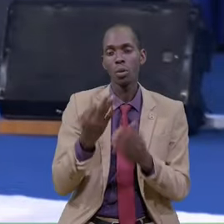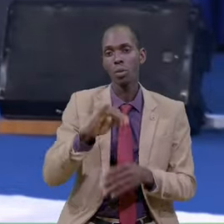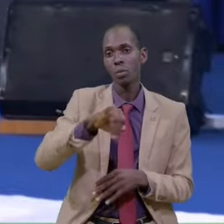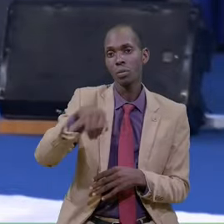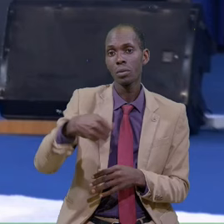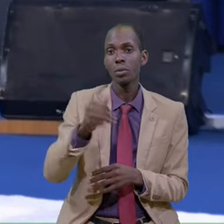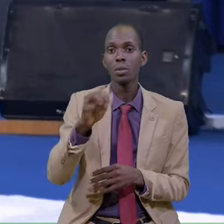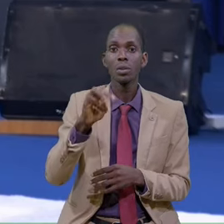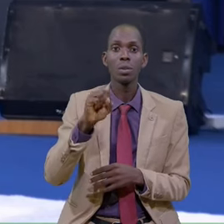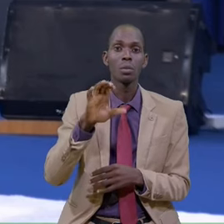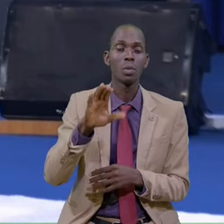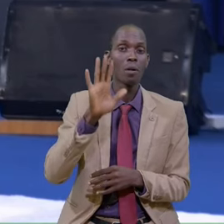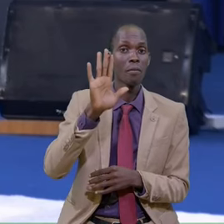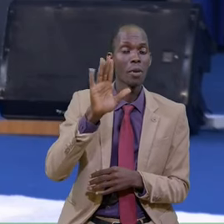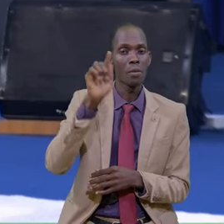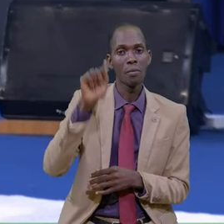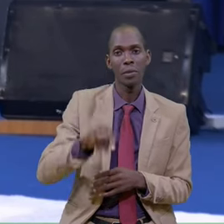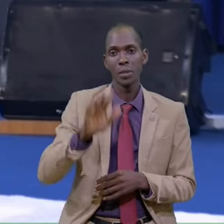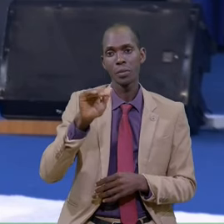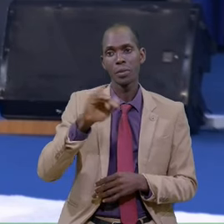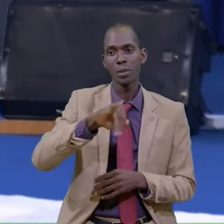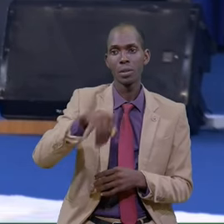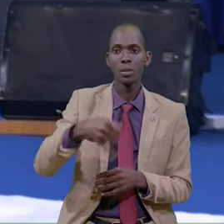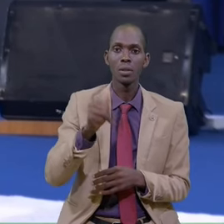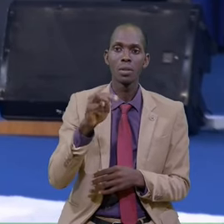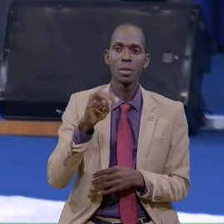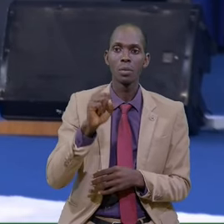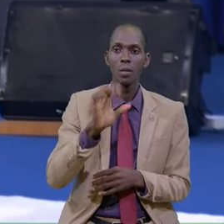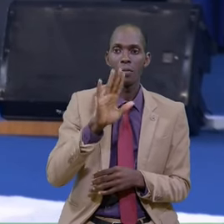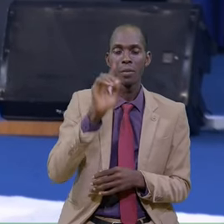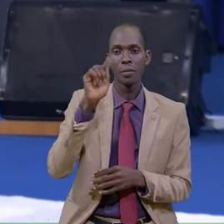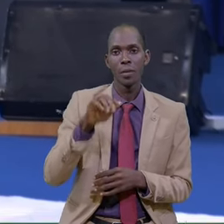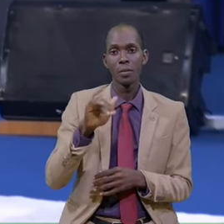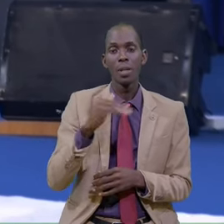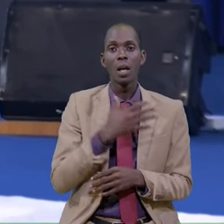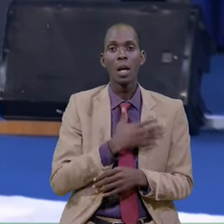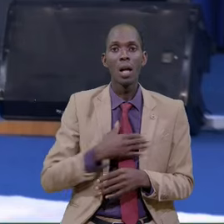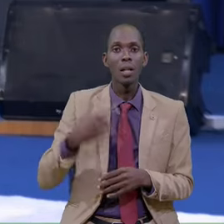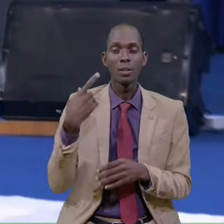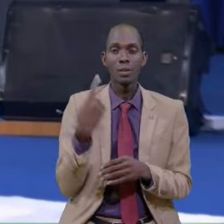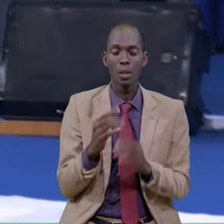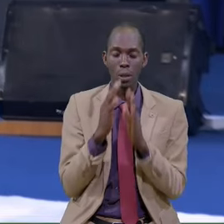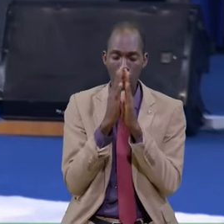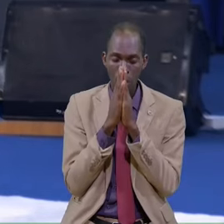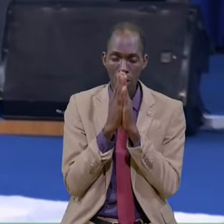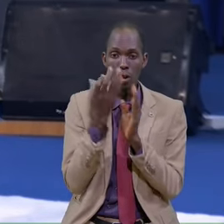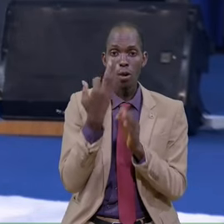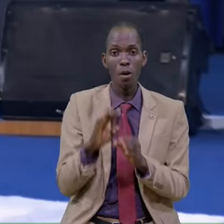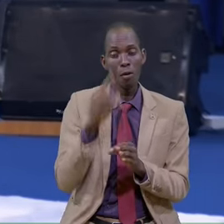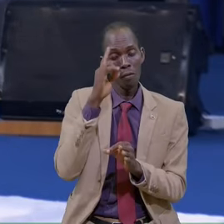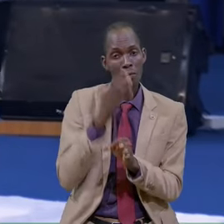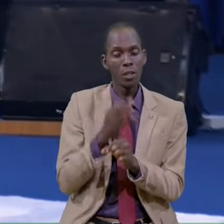5 reading from verse 15 and the prayer of faith shall save